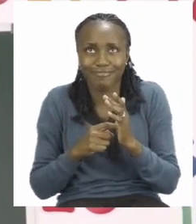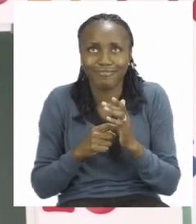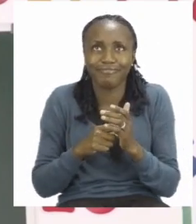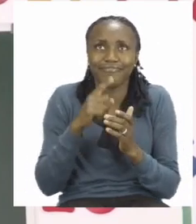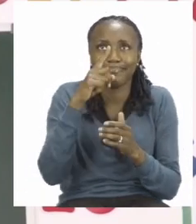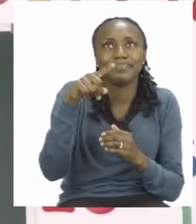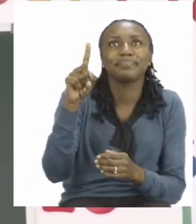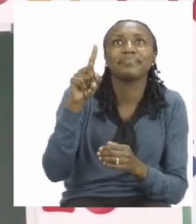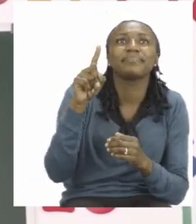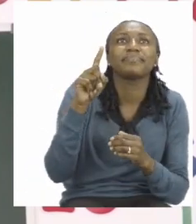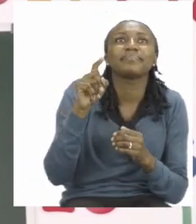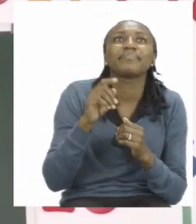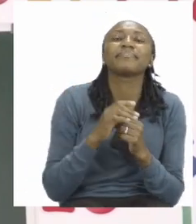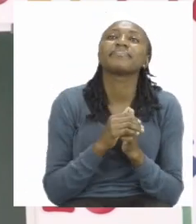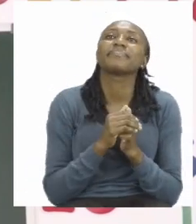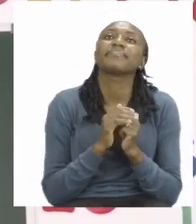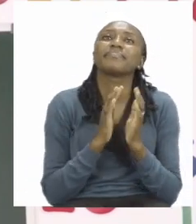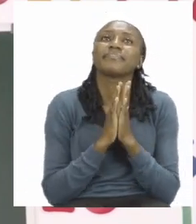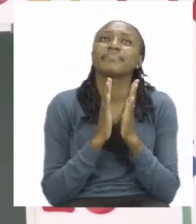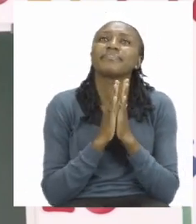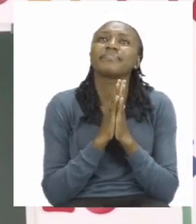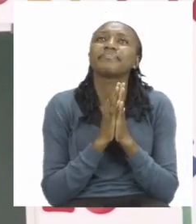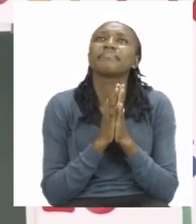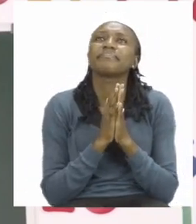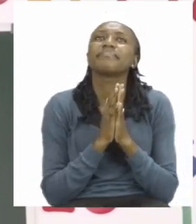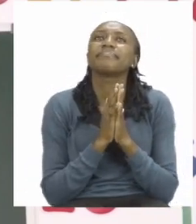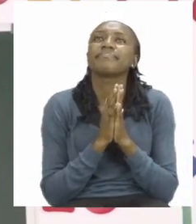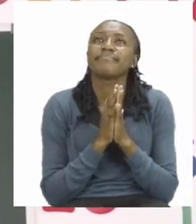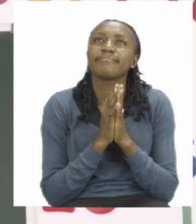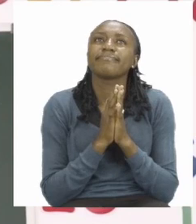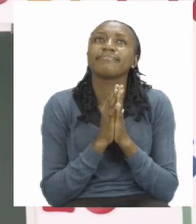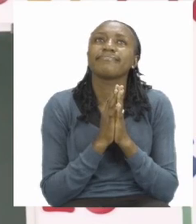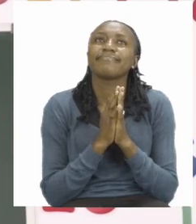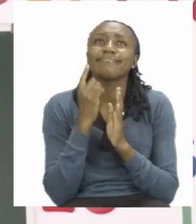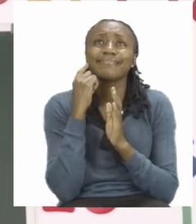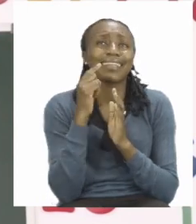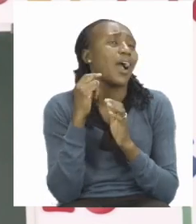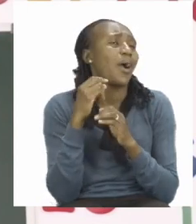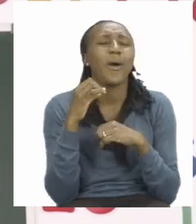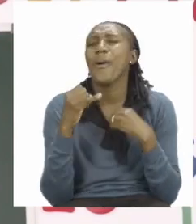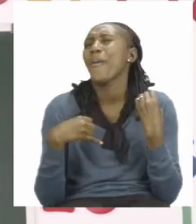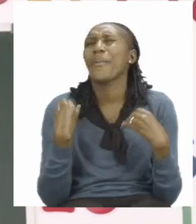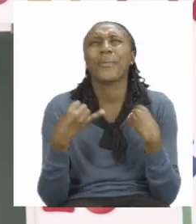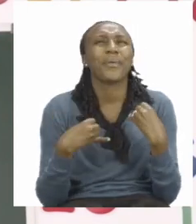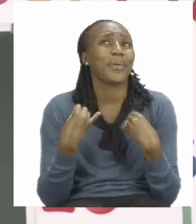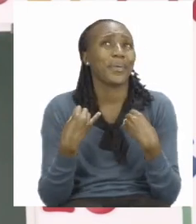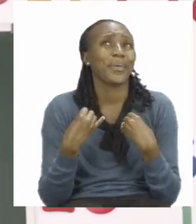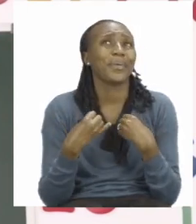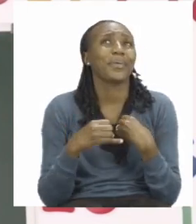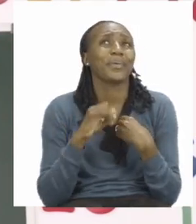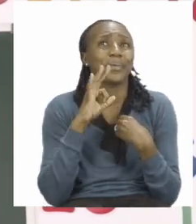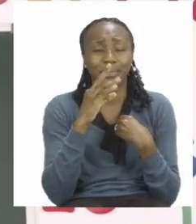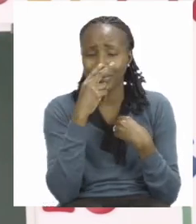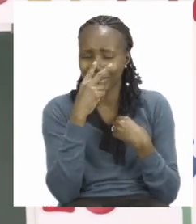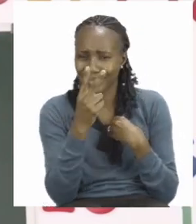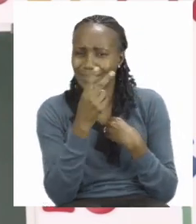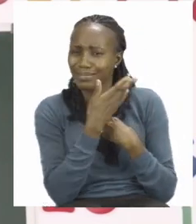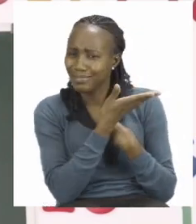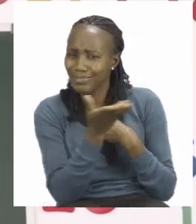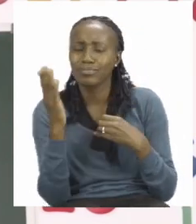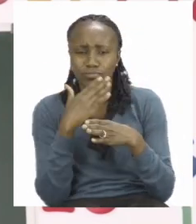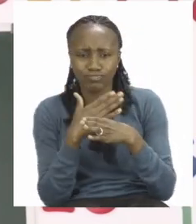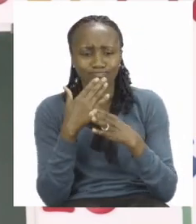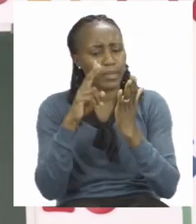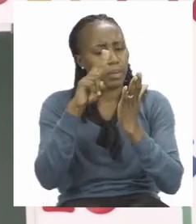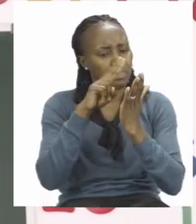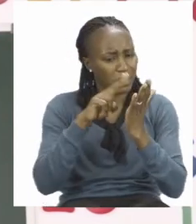end. So take your time, boys and girls. All of this English is so much fun, especially if you check your work by reading